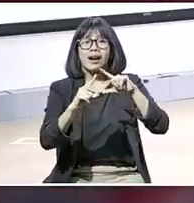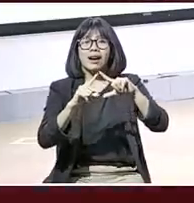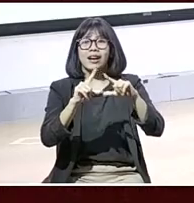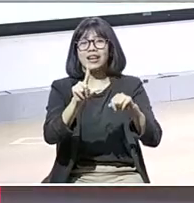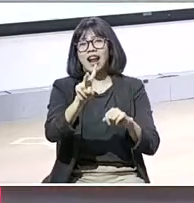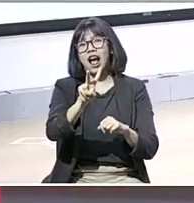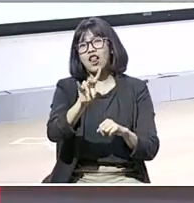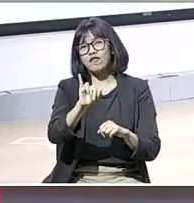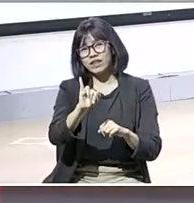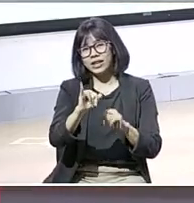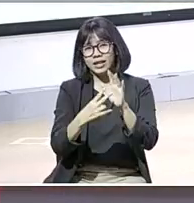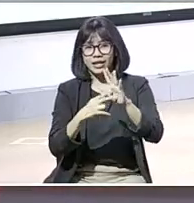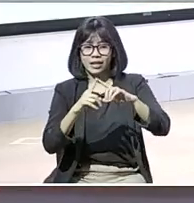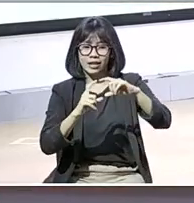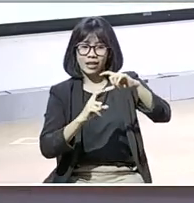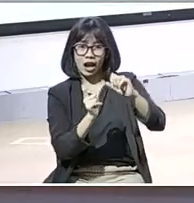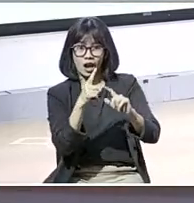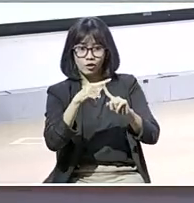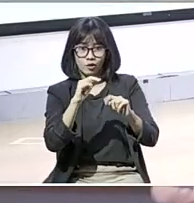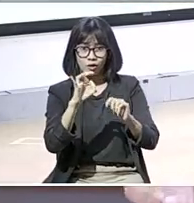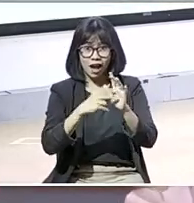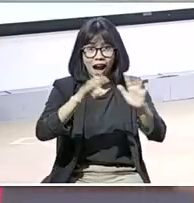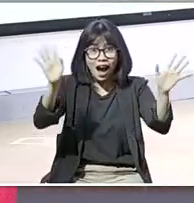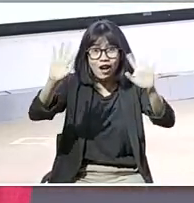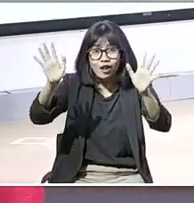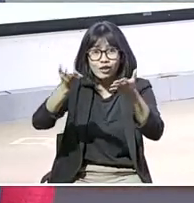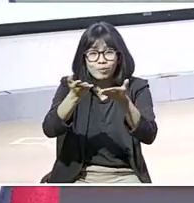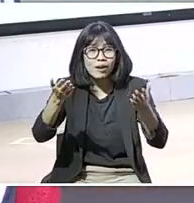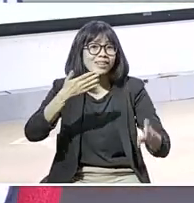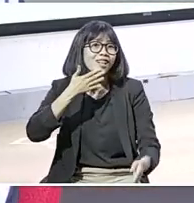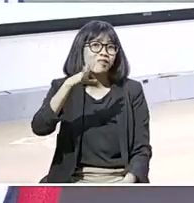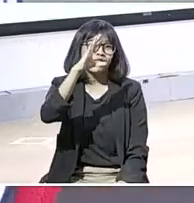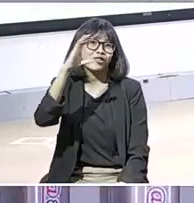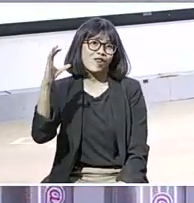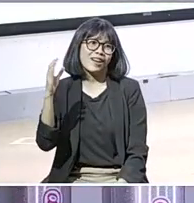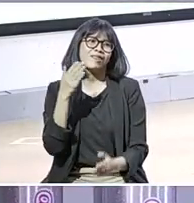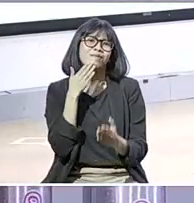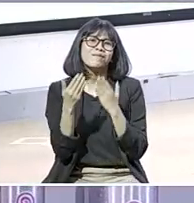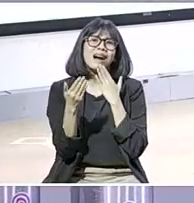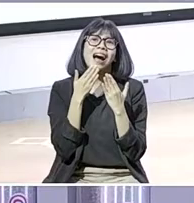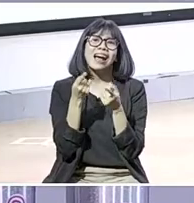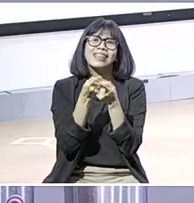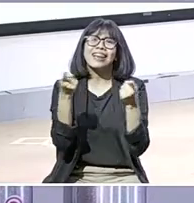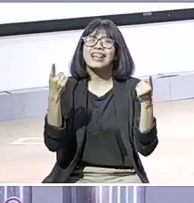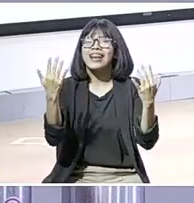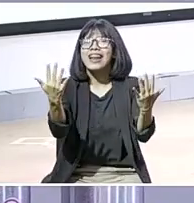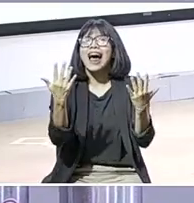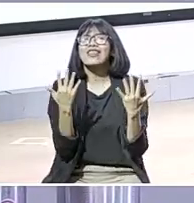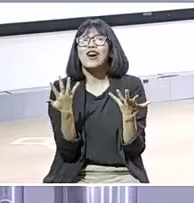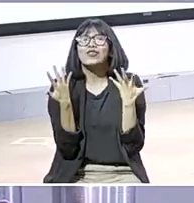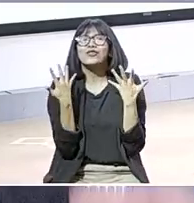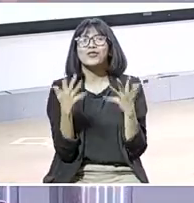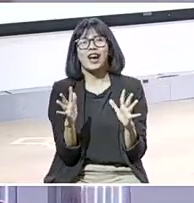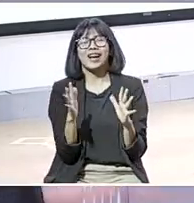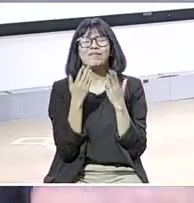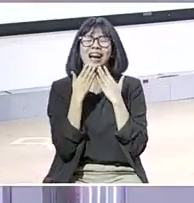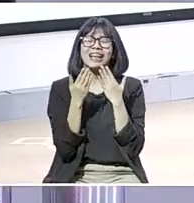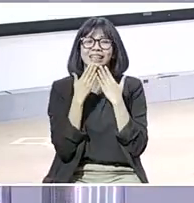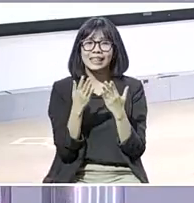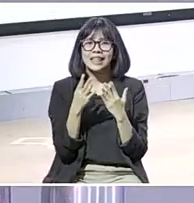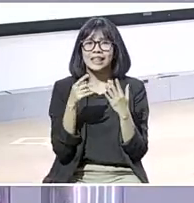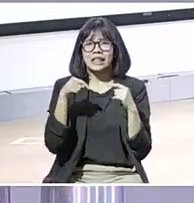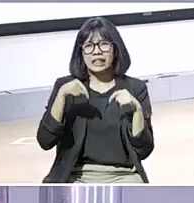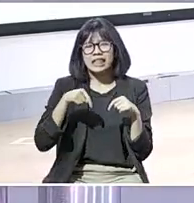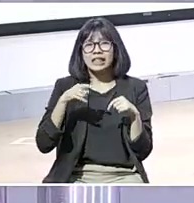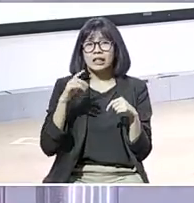Hello everyone, selamat sore semuanya. Terima kasih sudah hadir di At America. Karena speaker